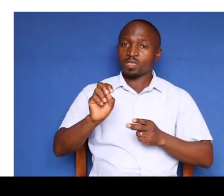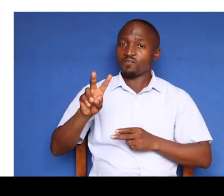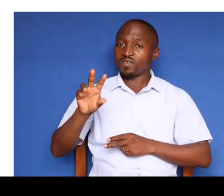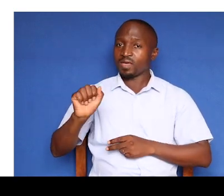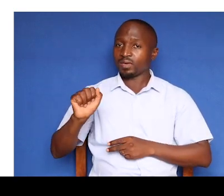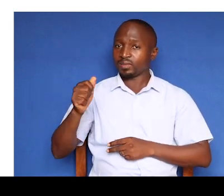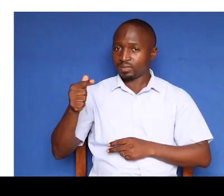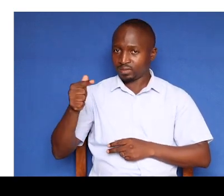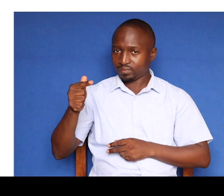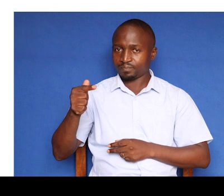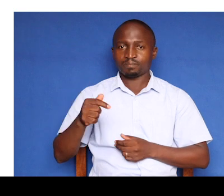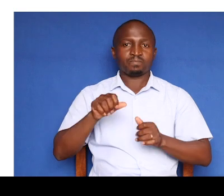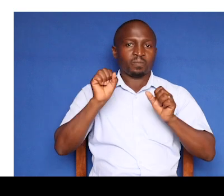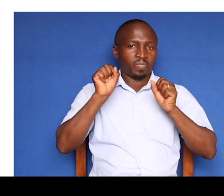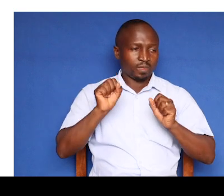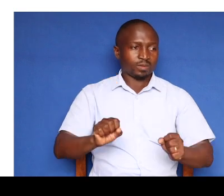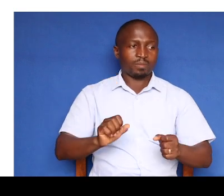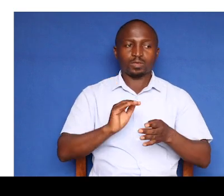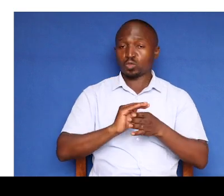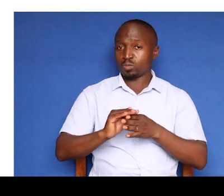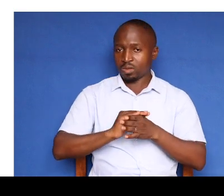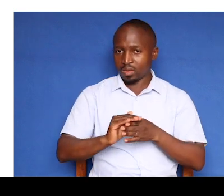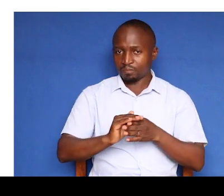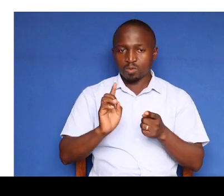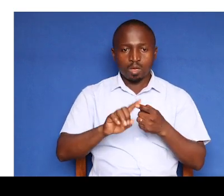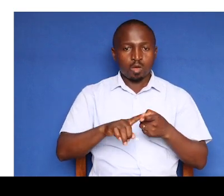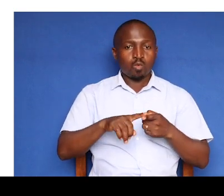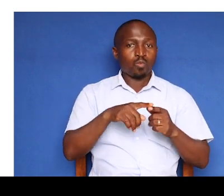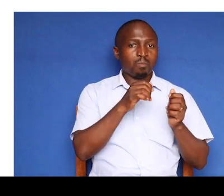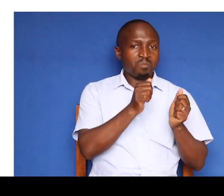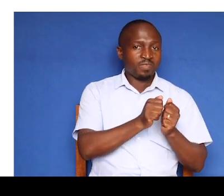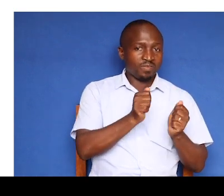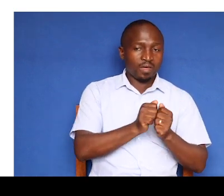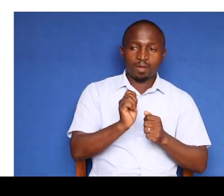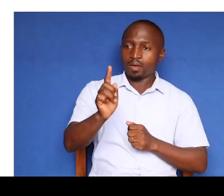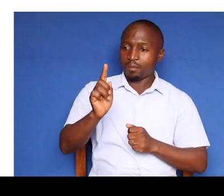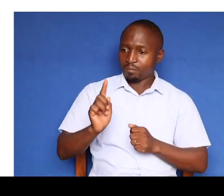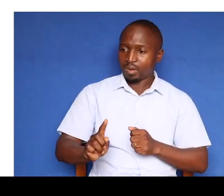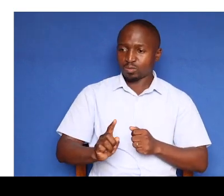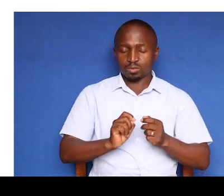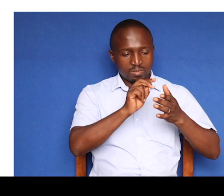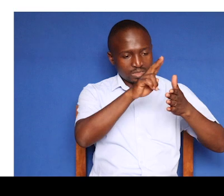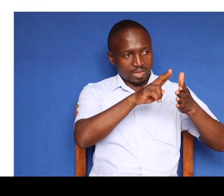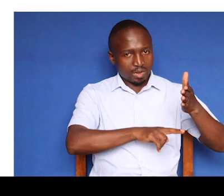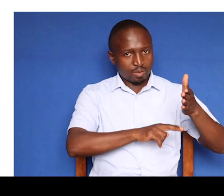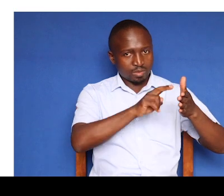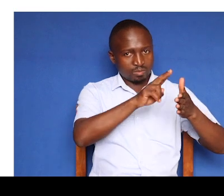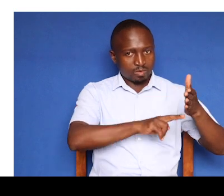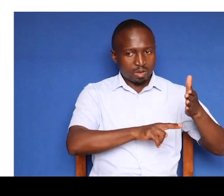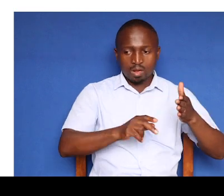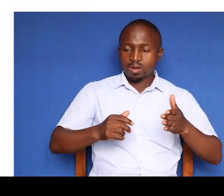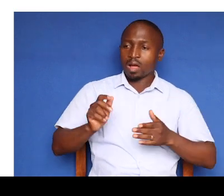rate should be used to only those items which have been registered by Commission